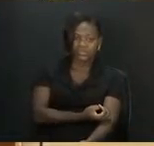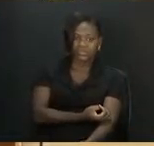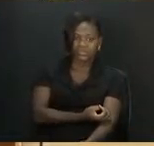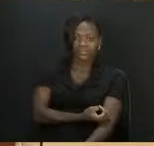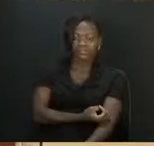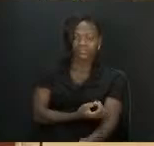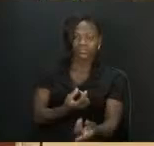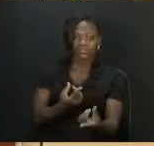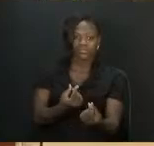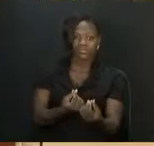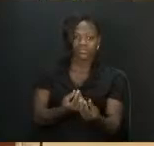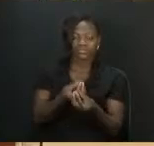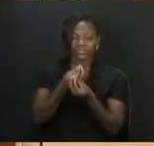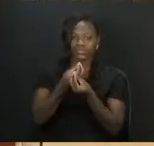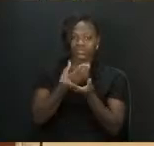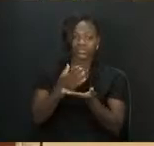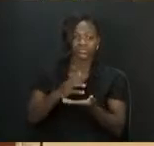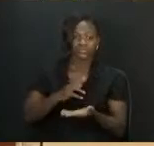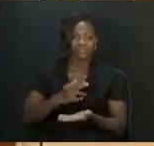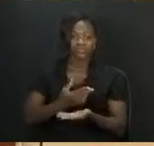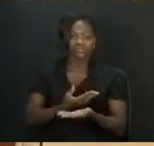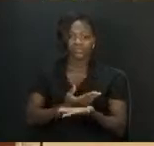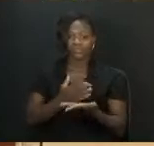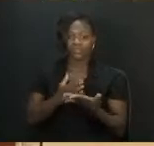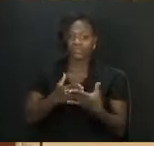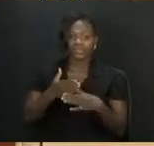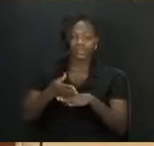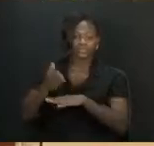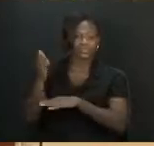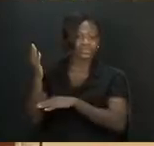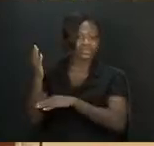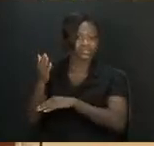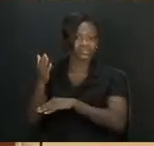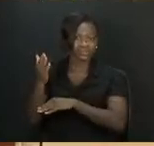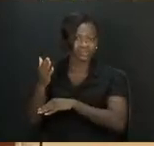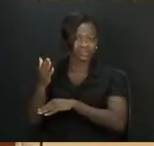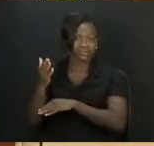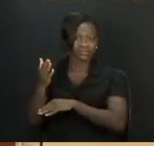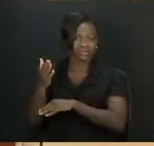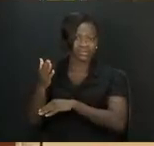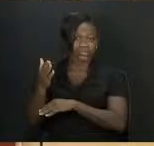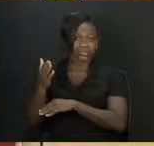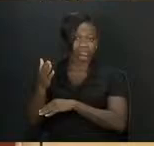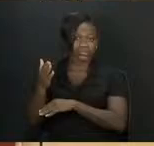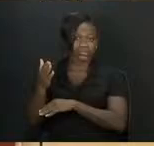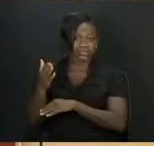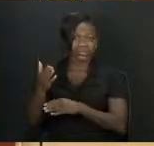to apprise us following a statement that was made on the House floor, and